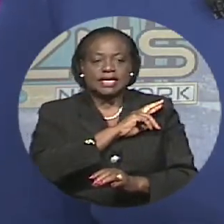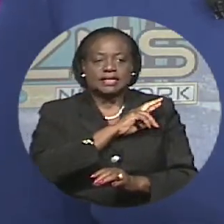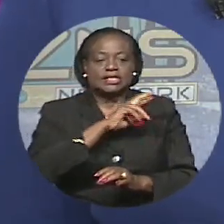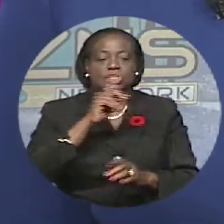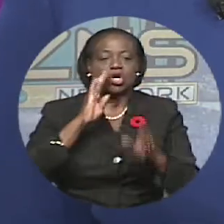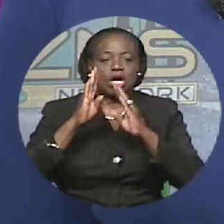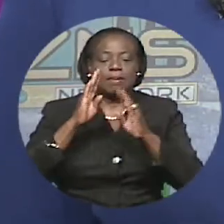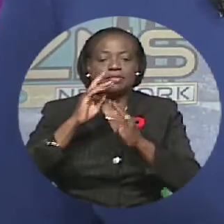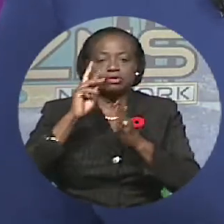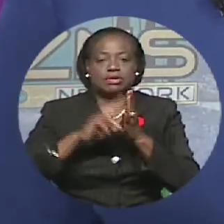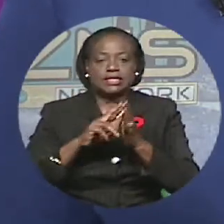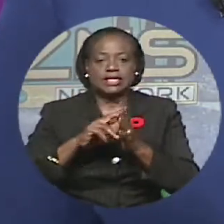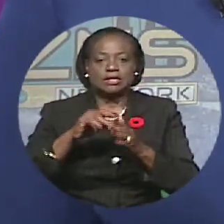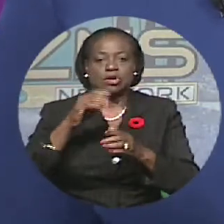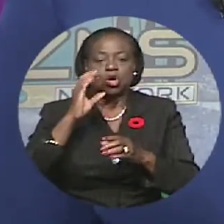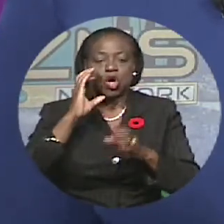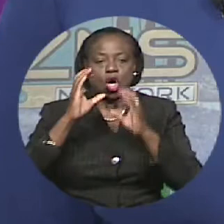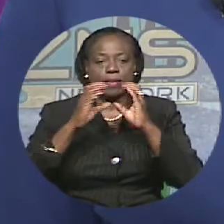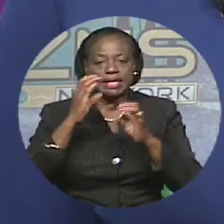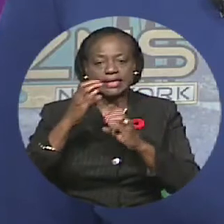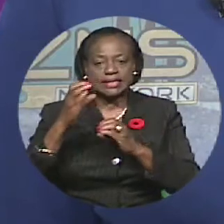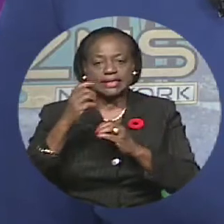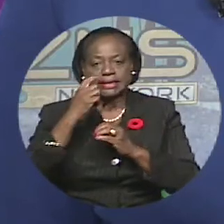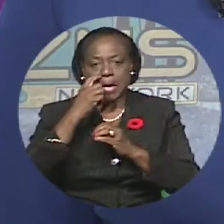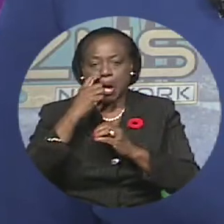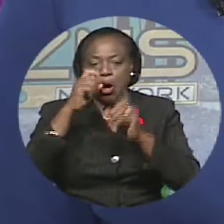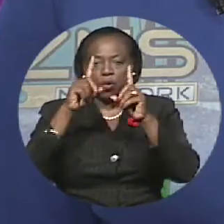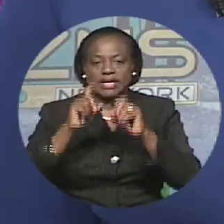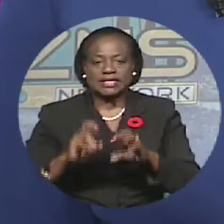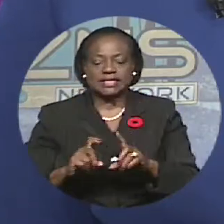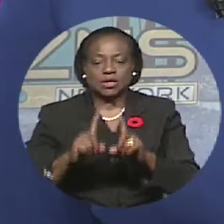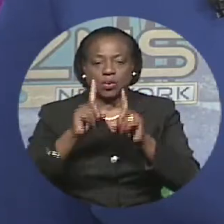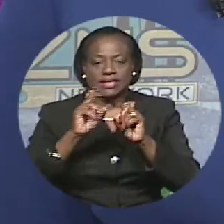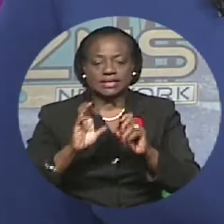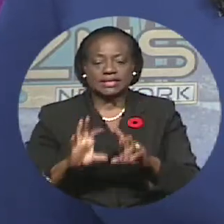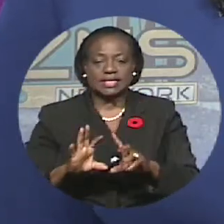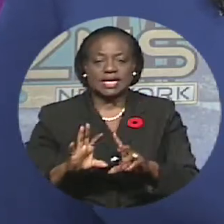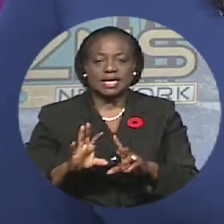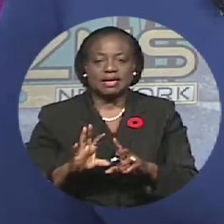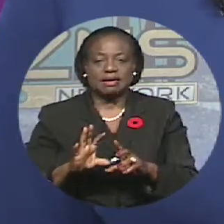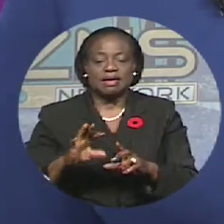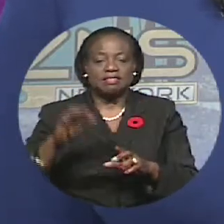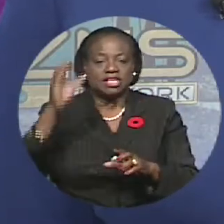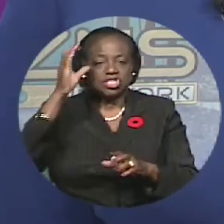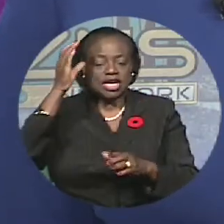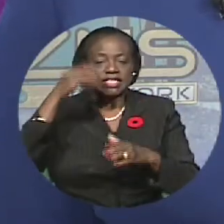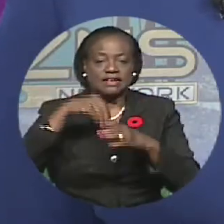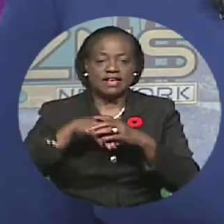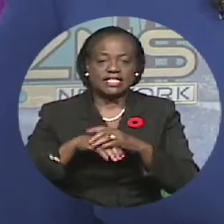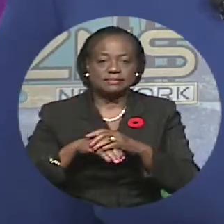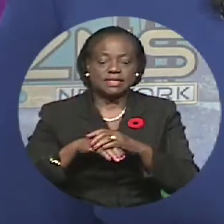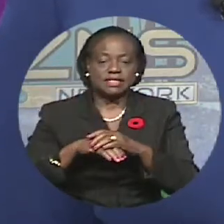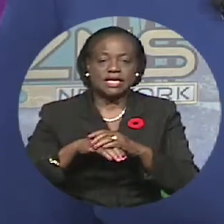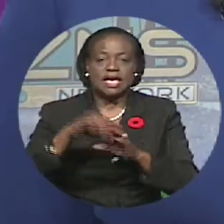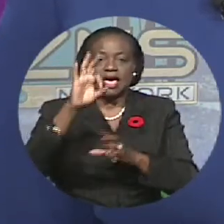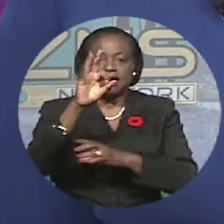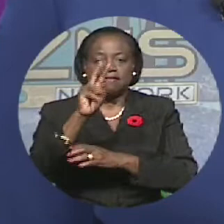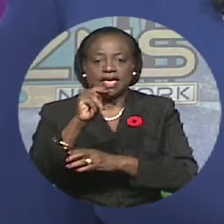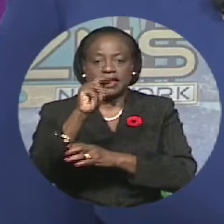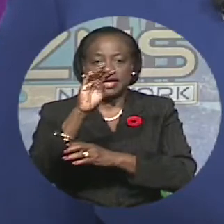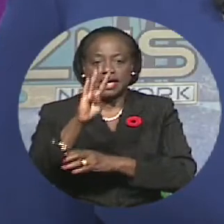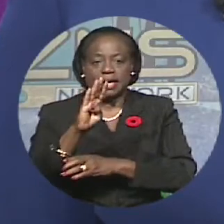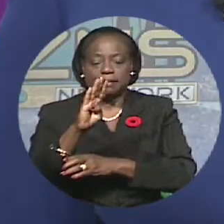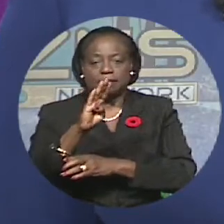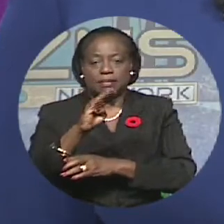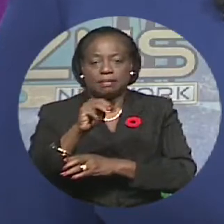2 Free National Movement members questioning recent Chinese investment. Chairman Roberts says comments attributed to both Free National Movement Member of Parliament for